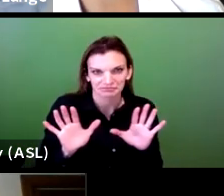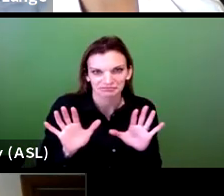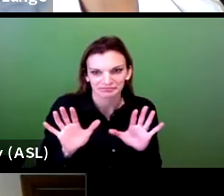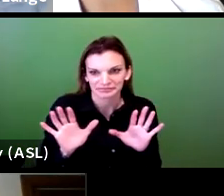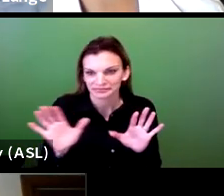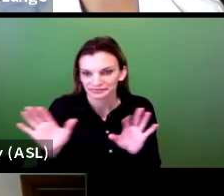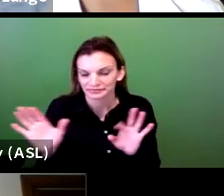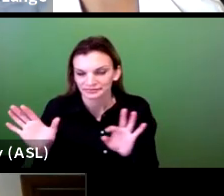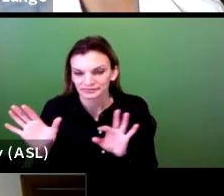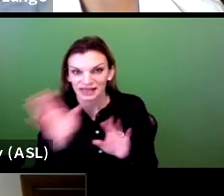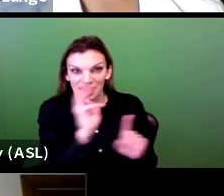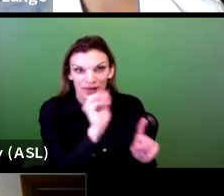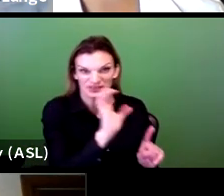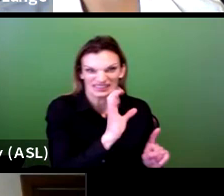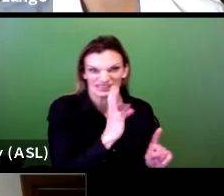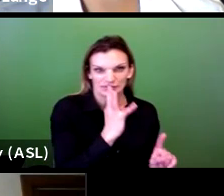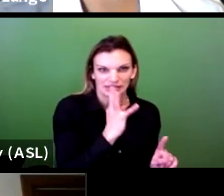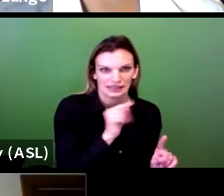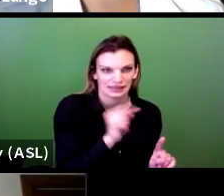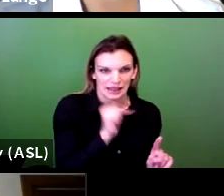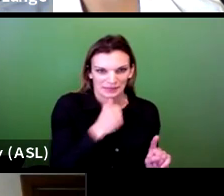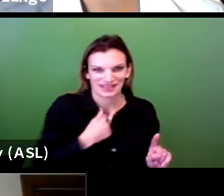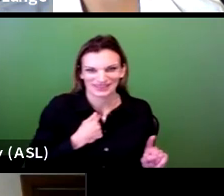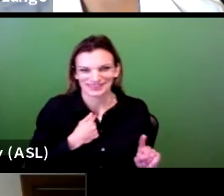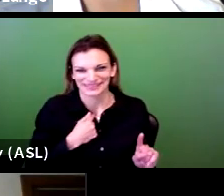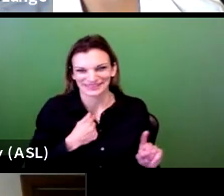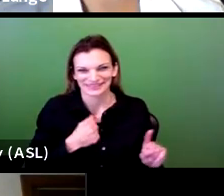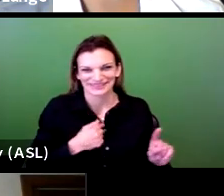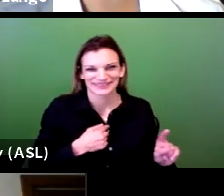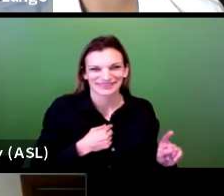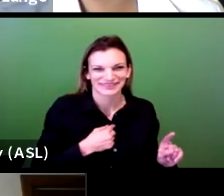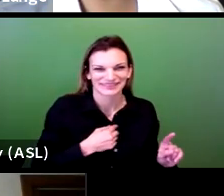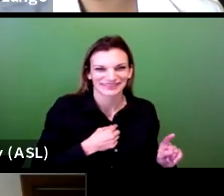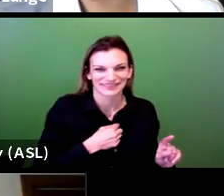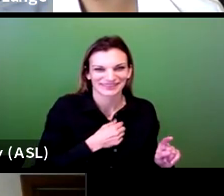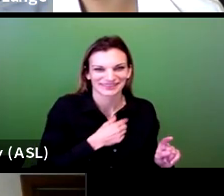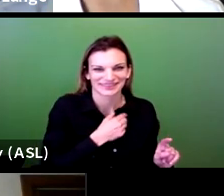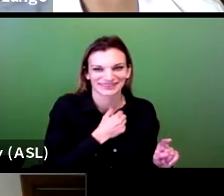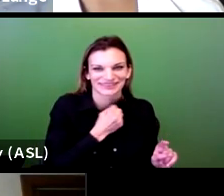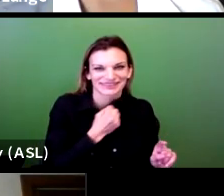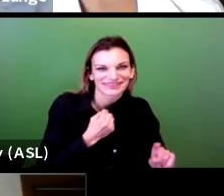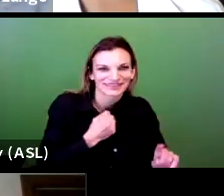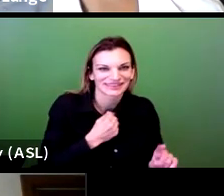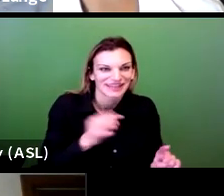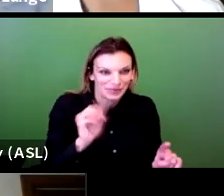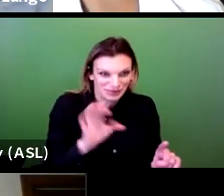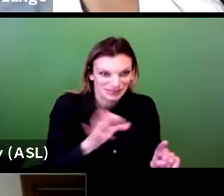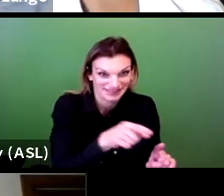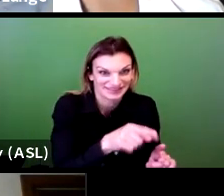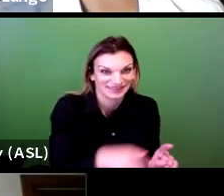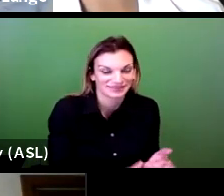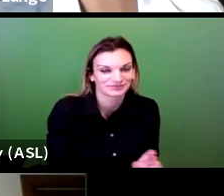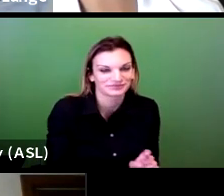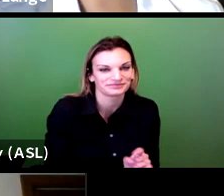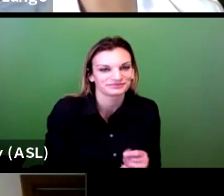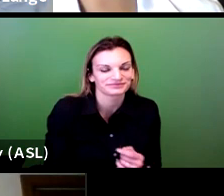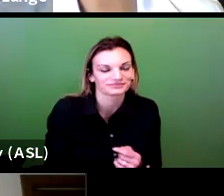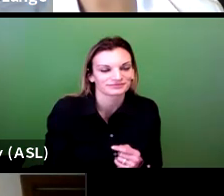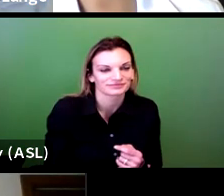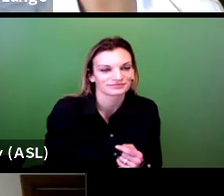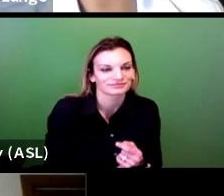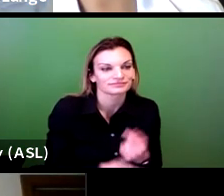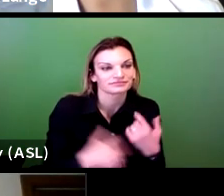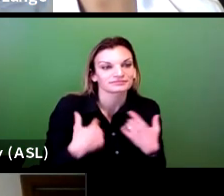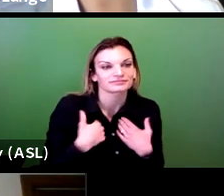Oh, MC was speaking, I think, not me. Oh, okay. Who else? MC? Yeah. So I want to